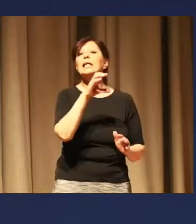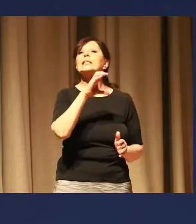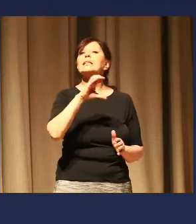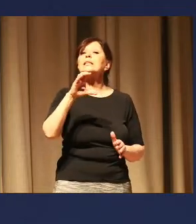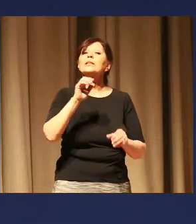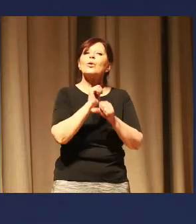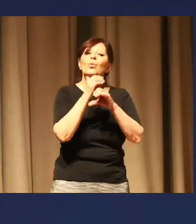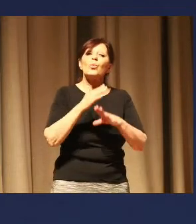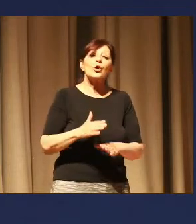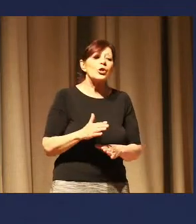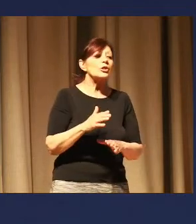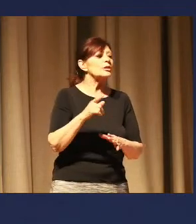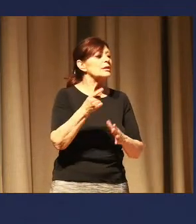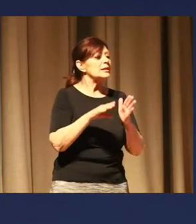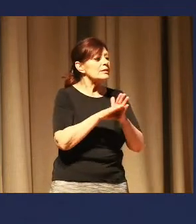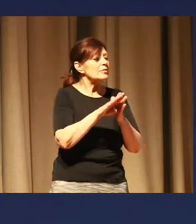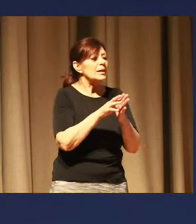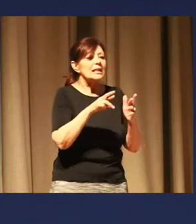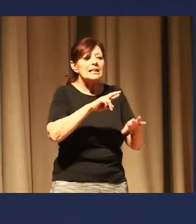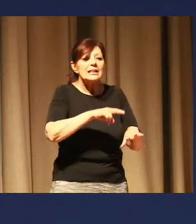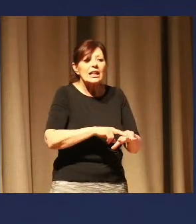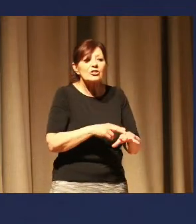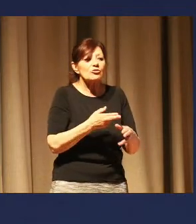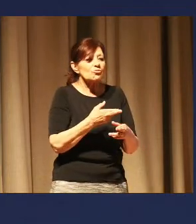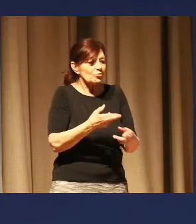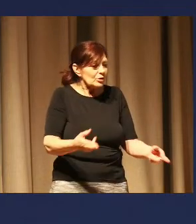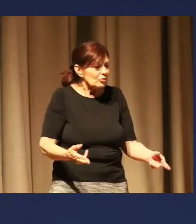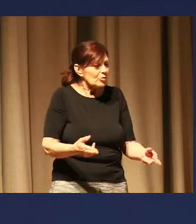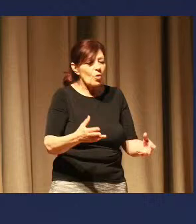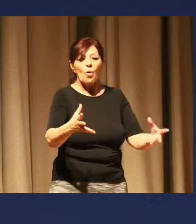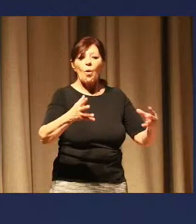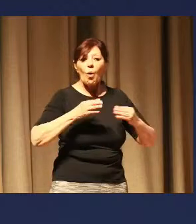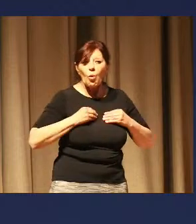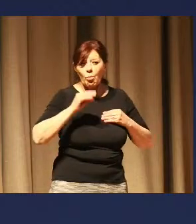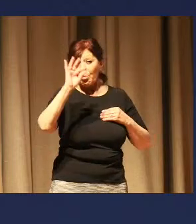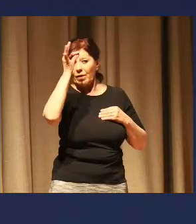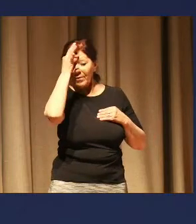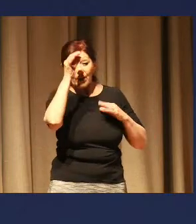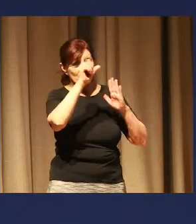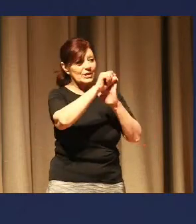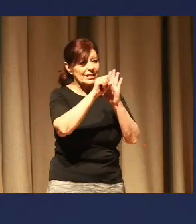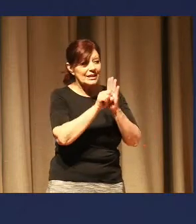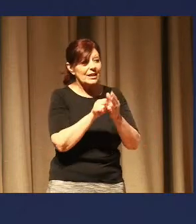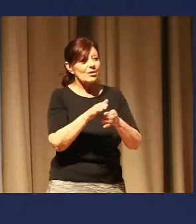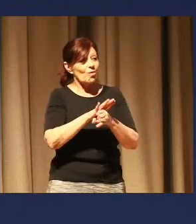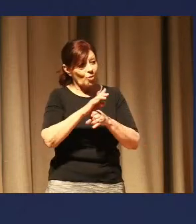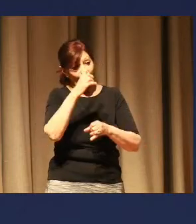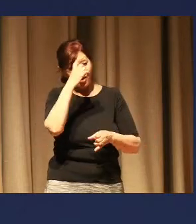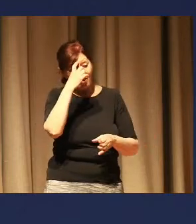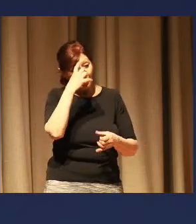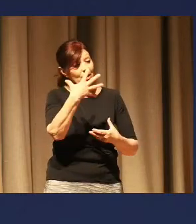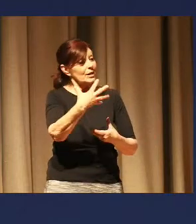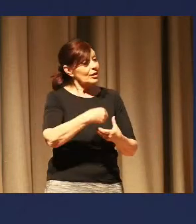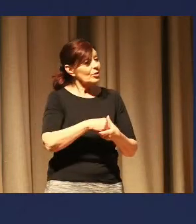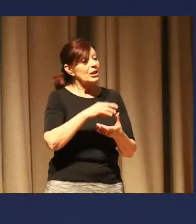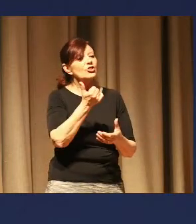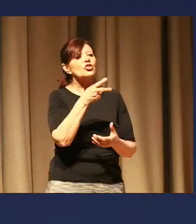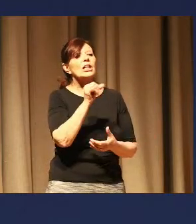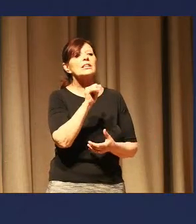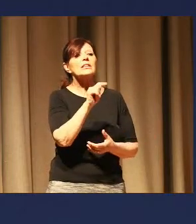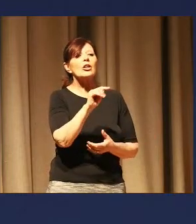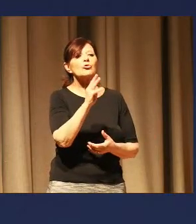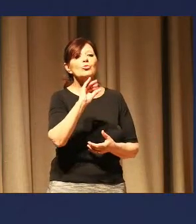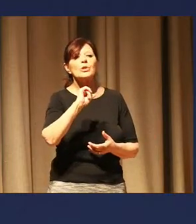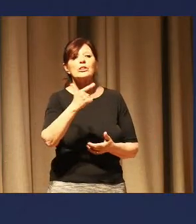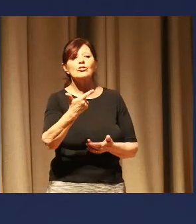workers conserved and developed natural resources in rural lands owned by federal, state, and local governments, including Chestnut Ridge Park